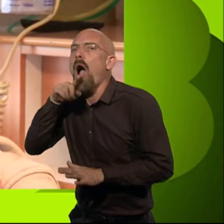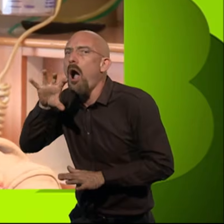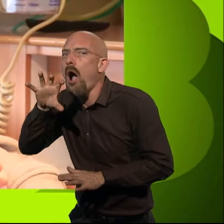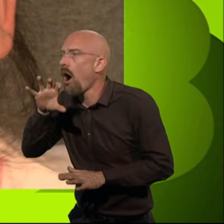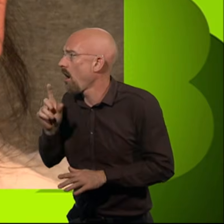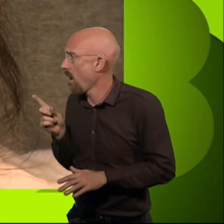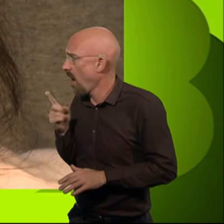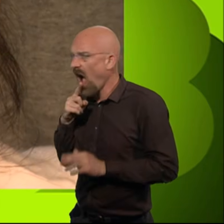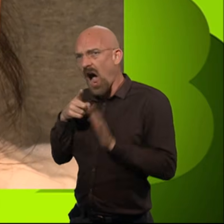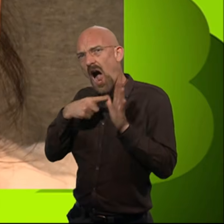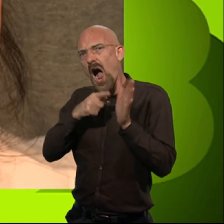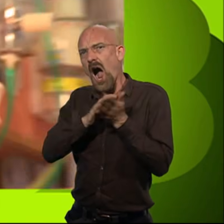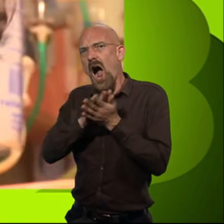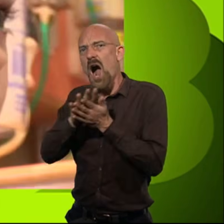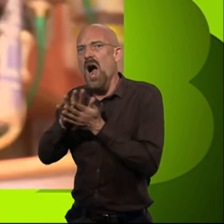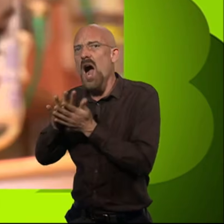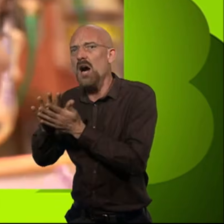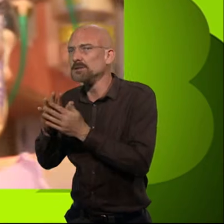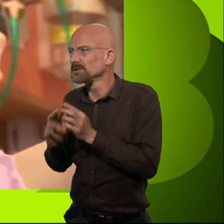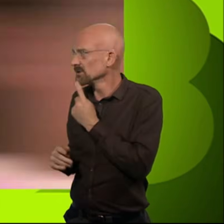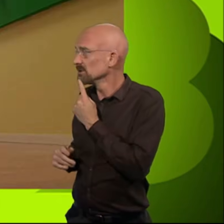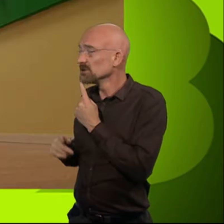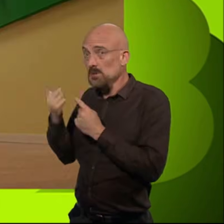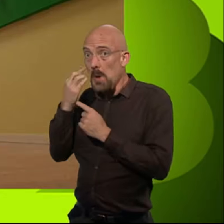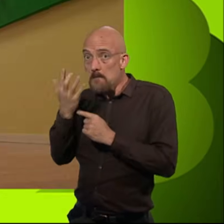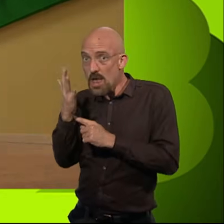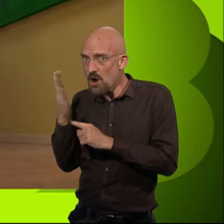Oh, look, there they are. Have you done this in the mirror?